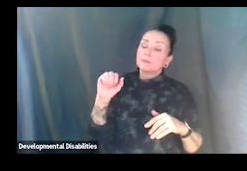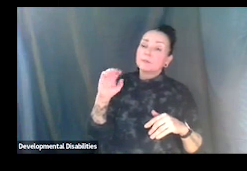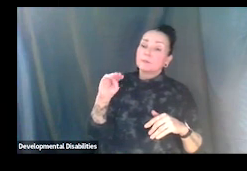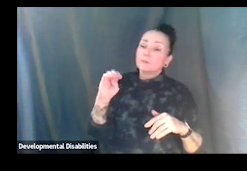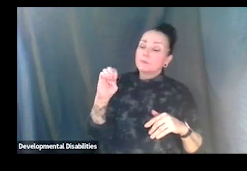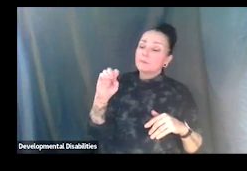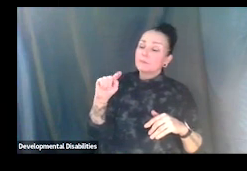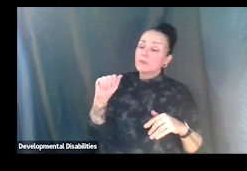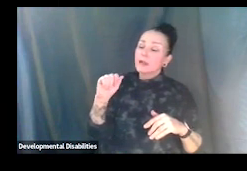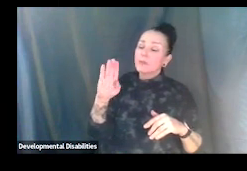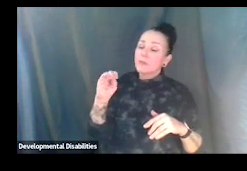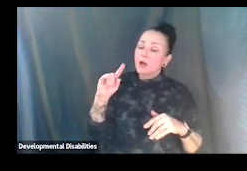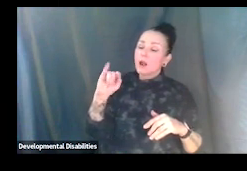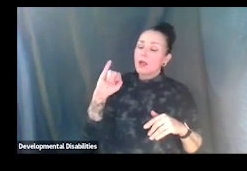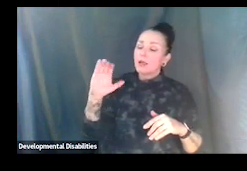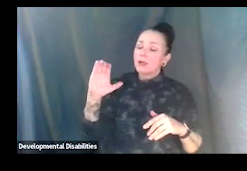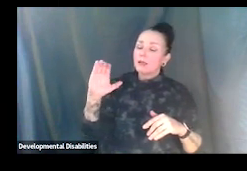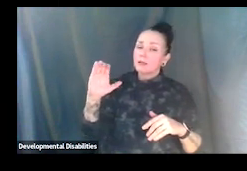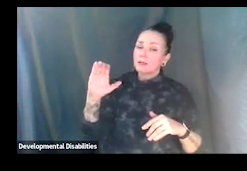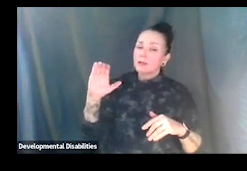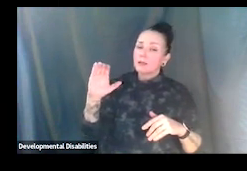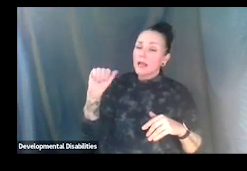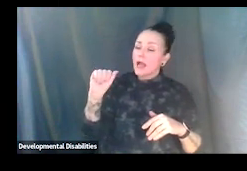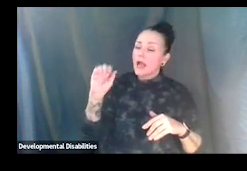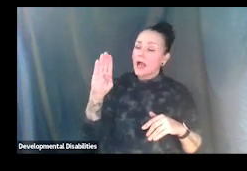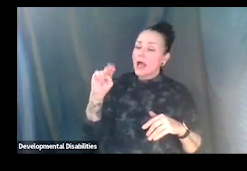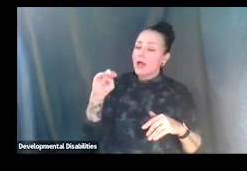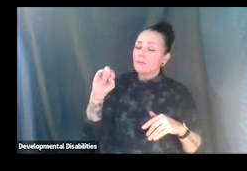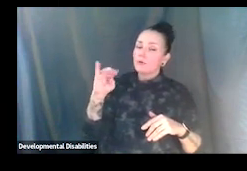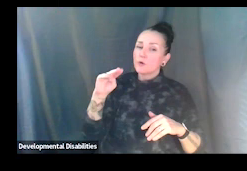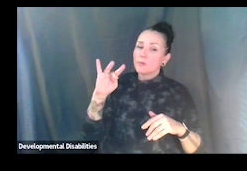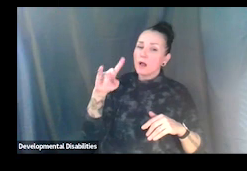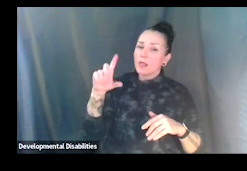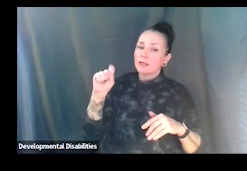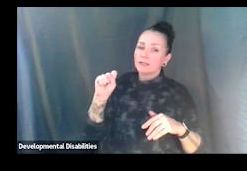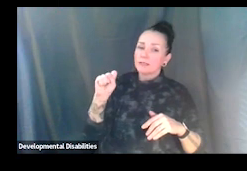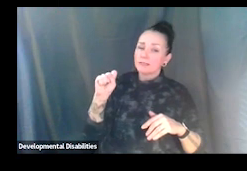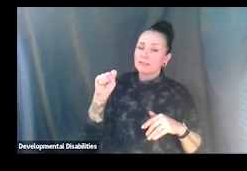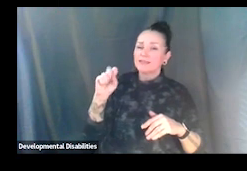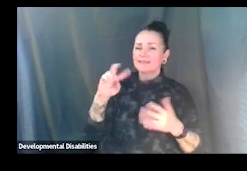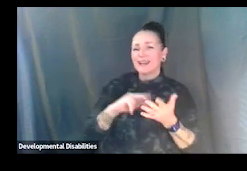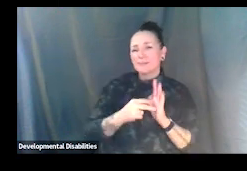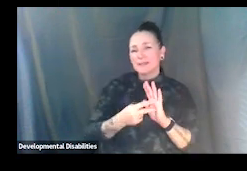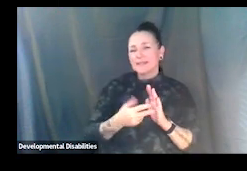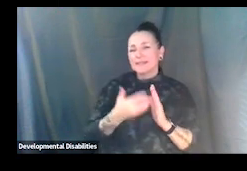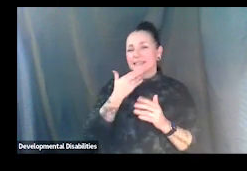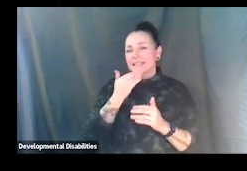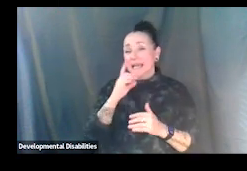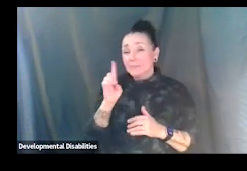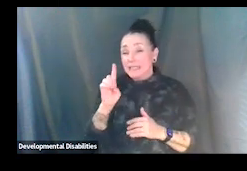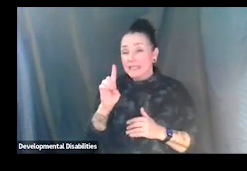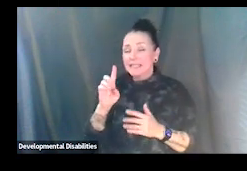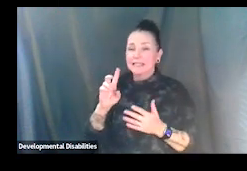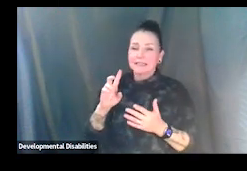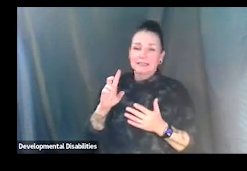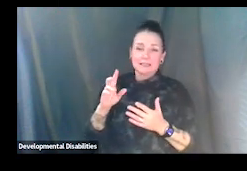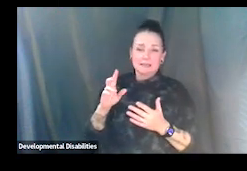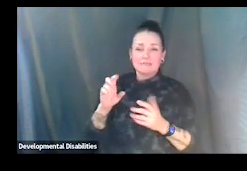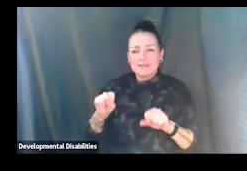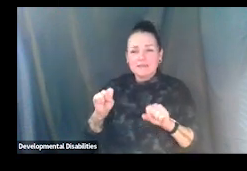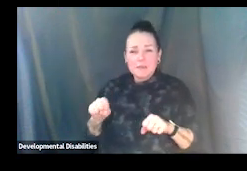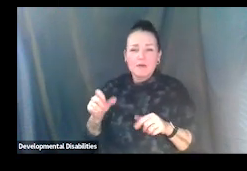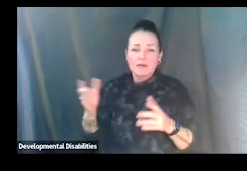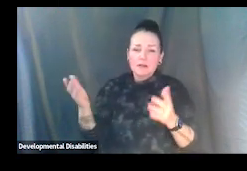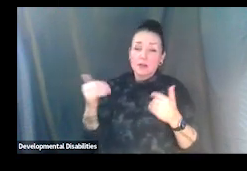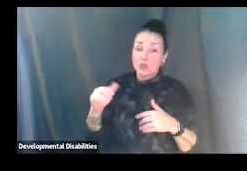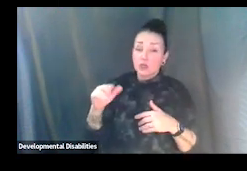insulin resistance and higher rates of type 2 diabetes. And then something called neuroleptic malignant syndrome, which is rare. I've never seen it. I don't expect that I